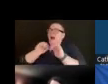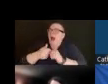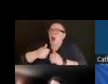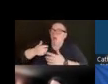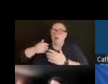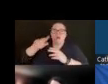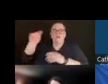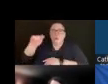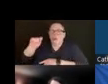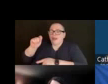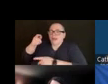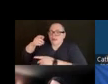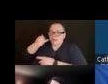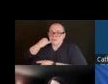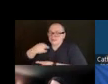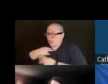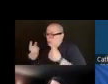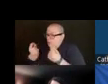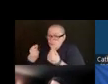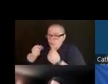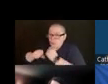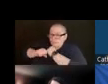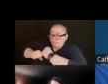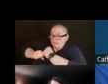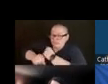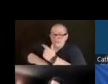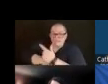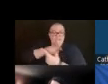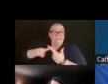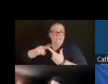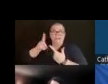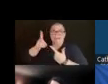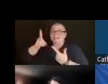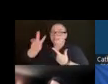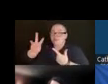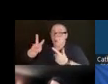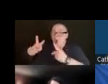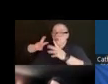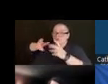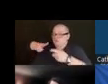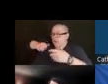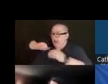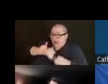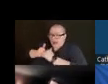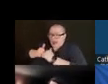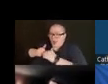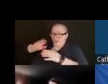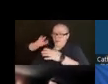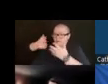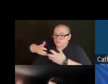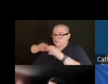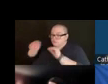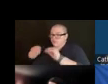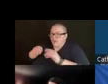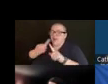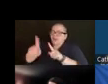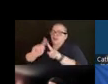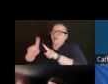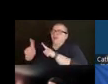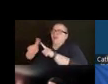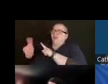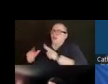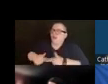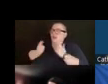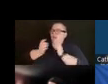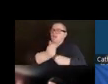We have a free course on Teachable called A Place of My Own, written at the 8th grade reading level, that addresses the